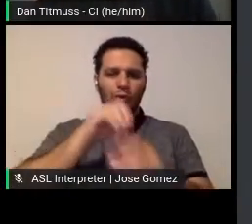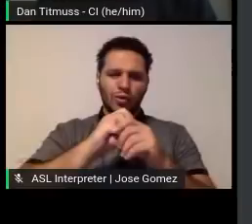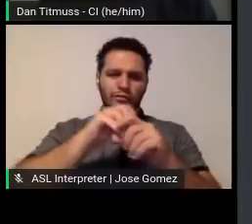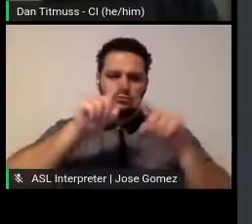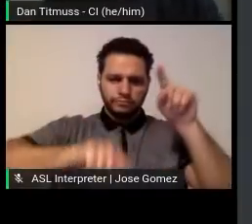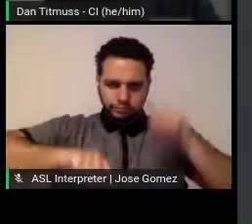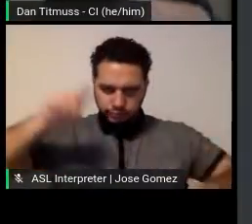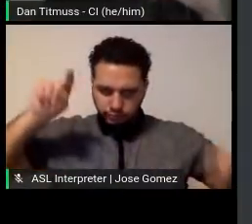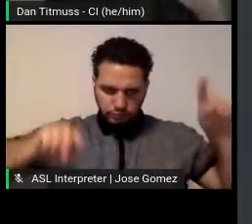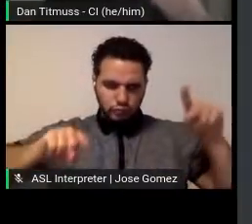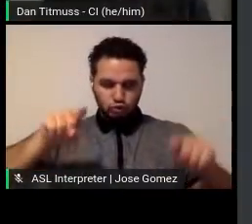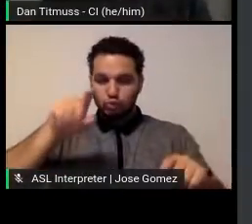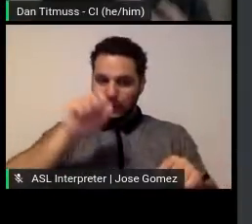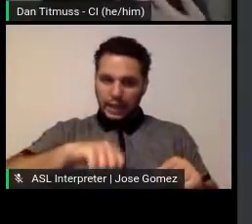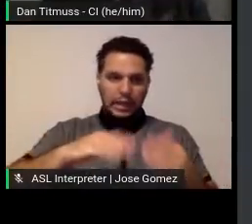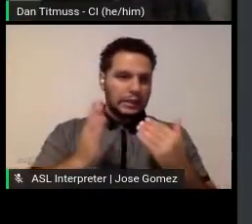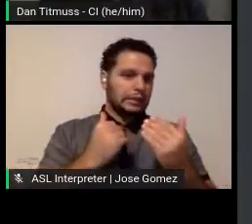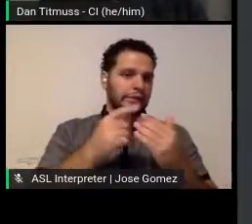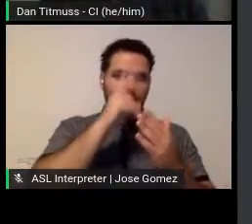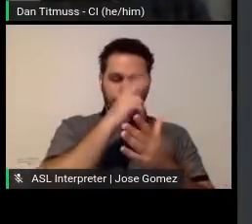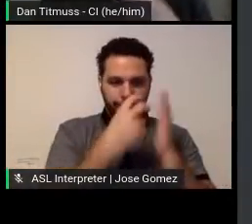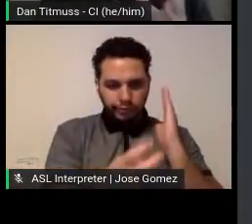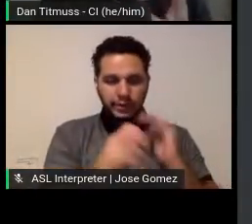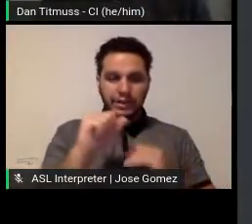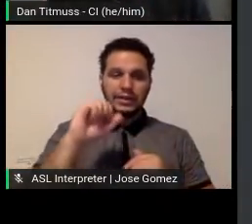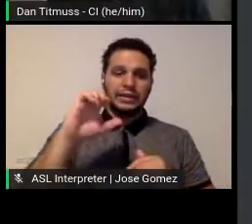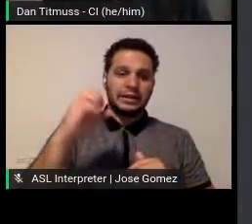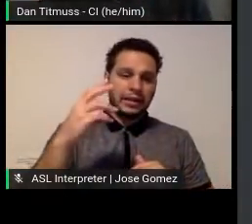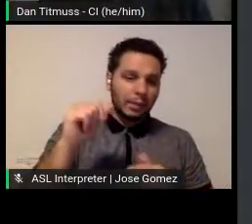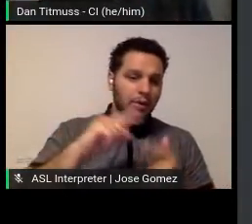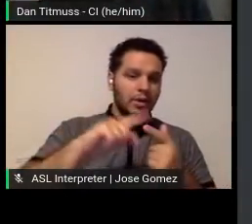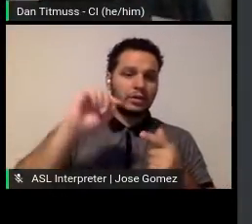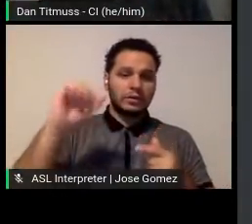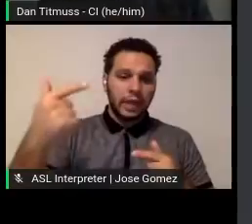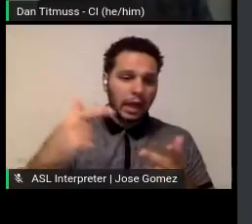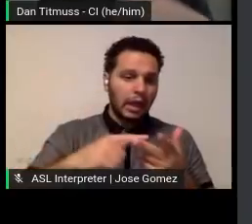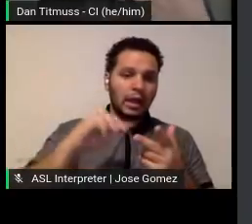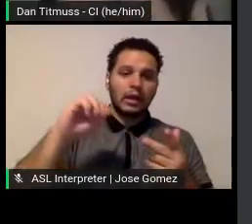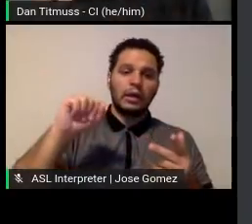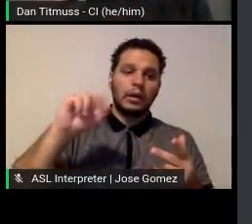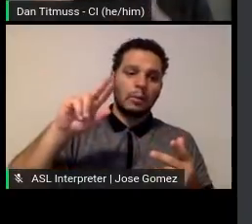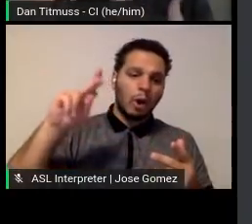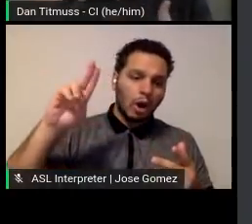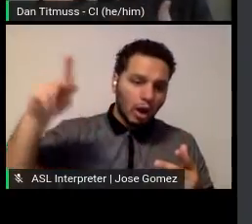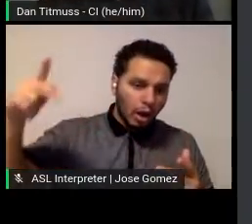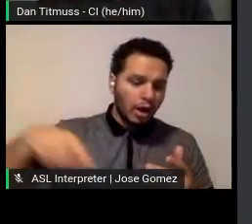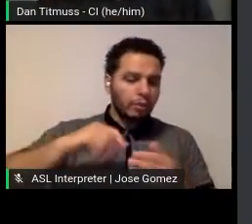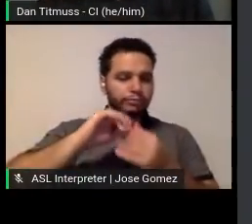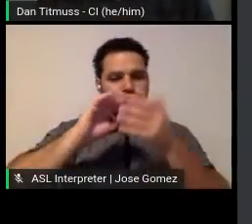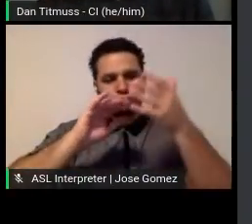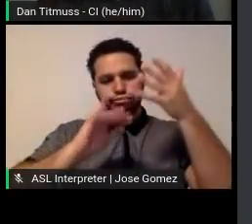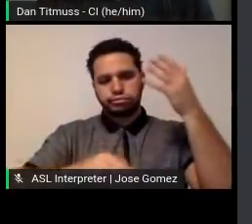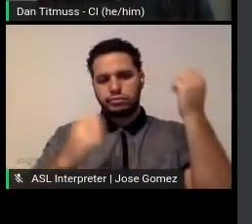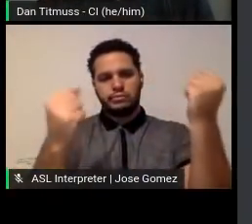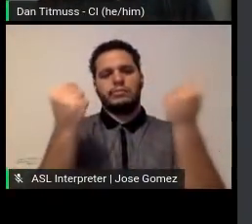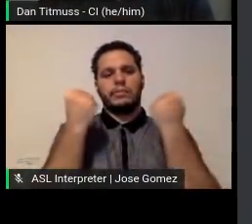really go down the rabbit hole with schema, tags, markup. a bunch of other